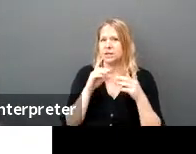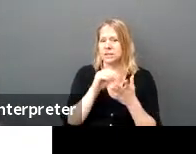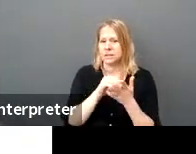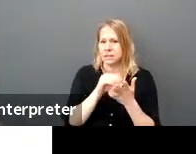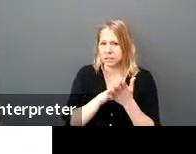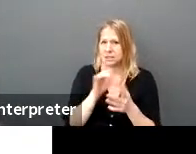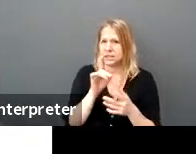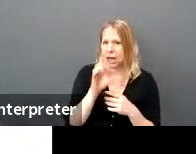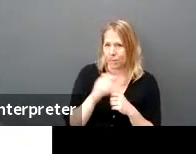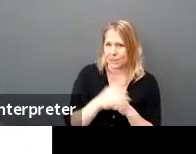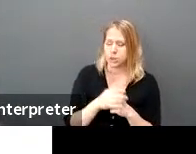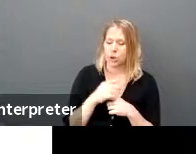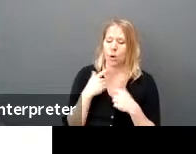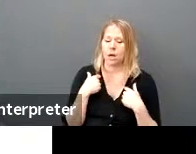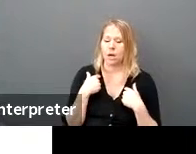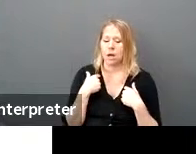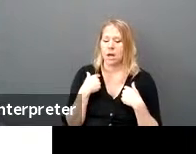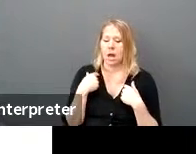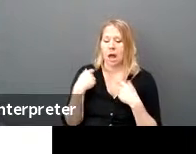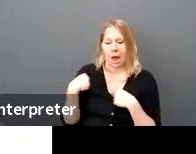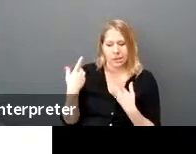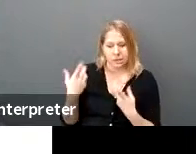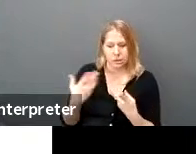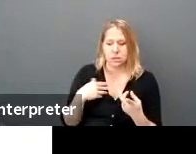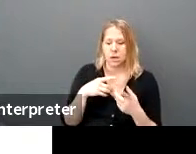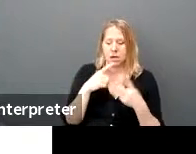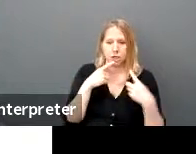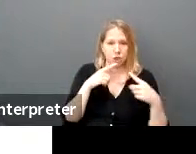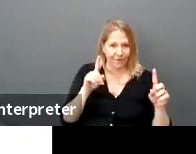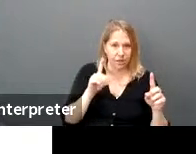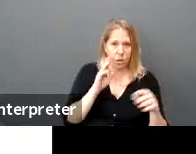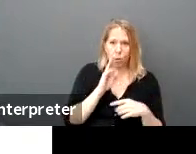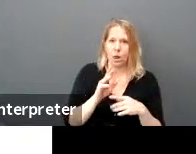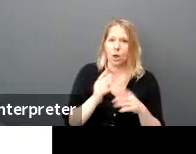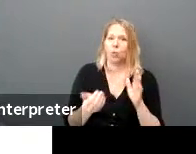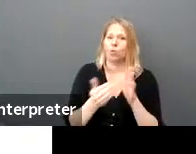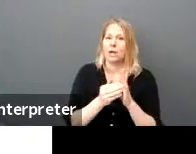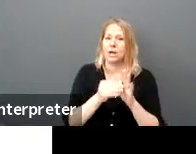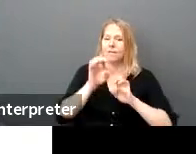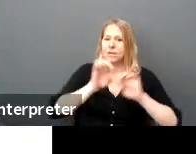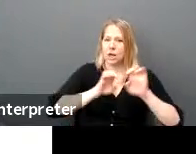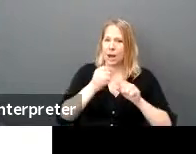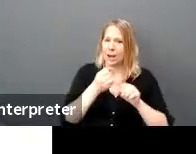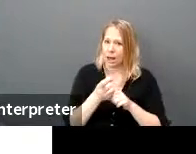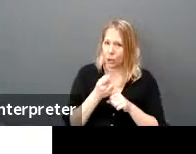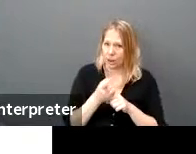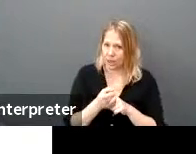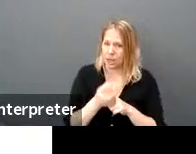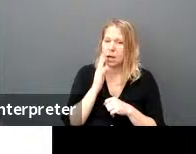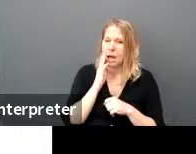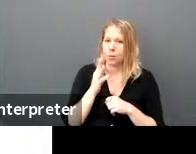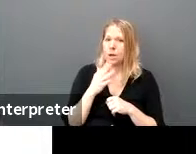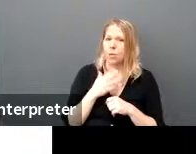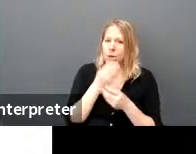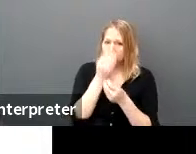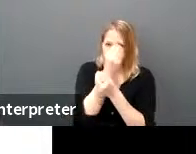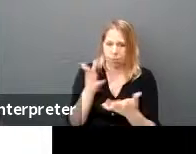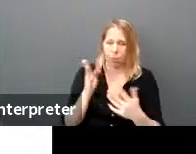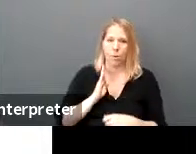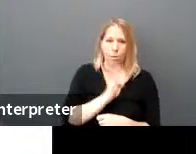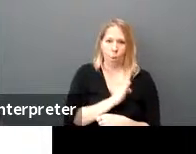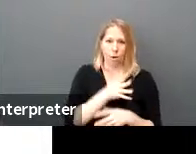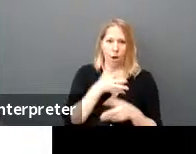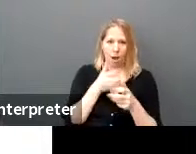we achieve these action plans, this will be evaluated annually, and we will be bringing to the board an update in the